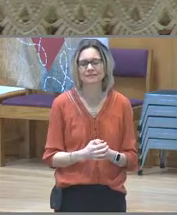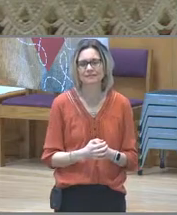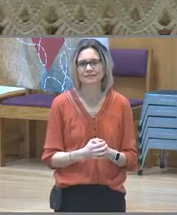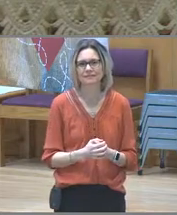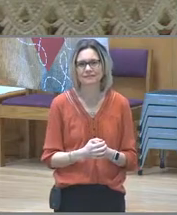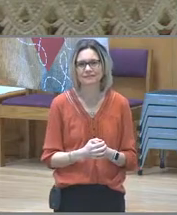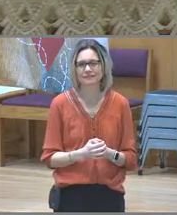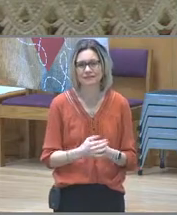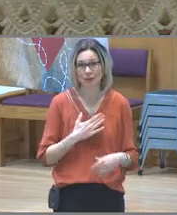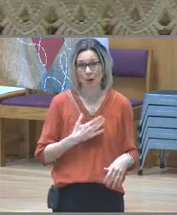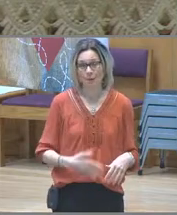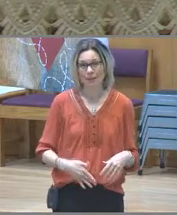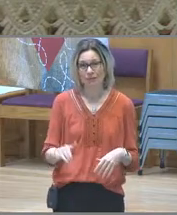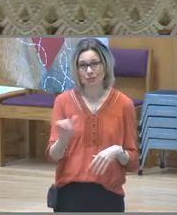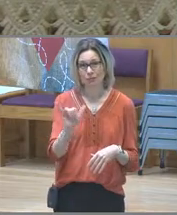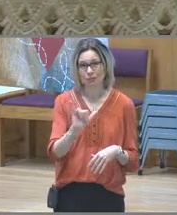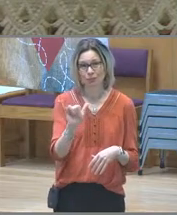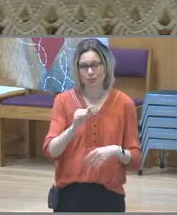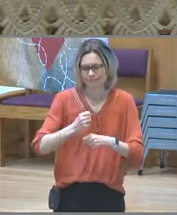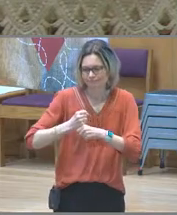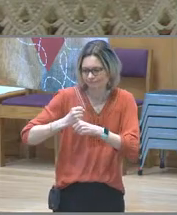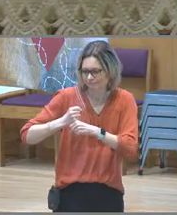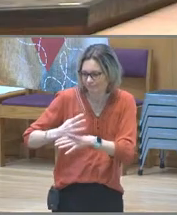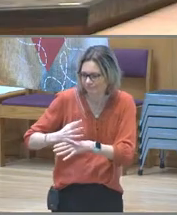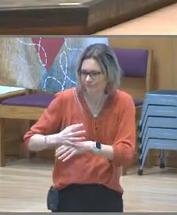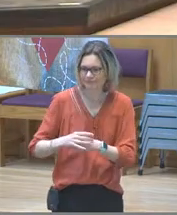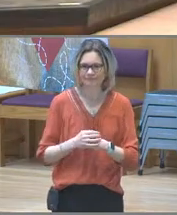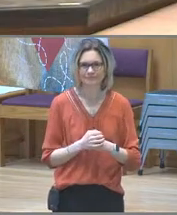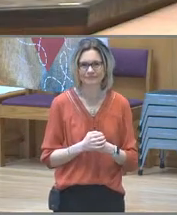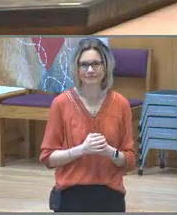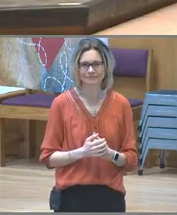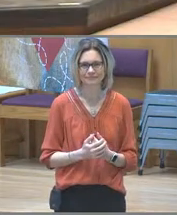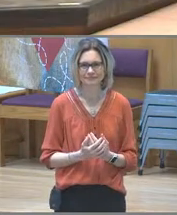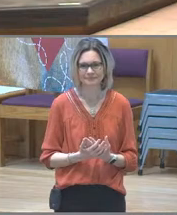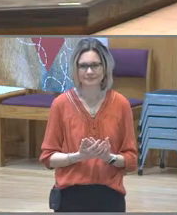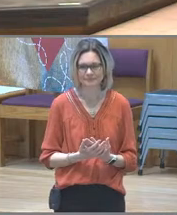and our bodies as we prepare for this gathering of the church.